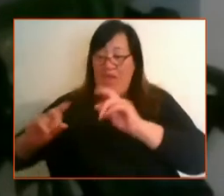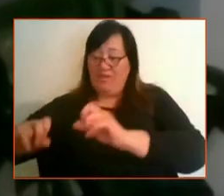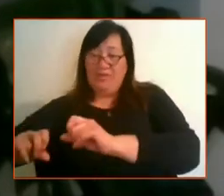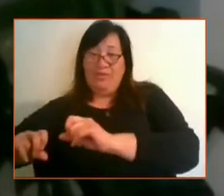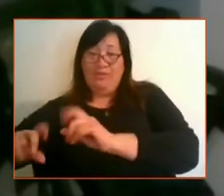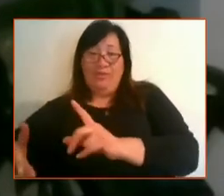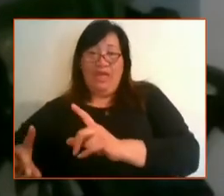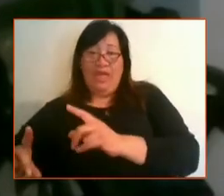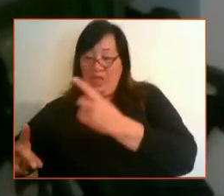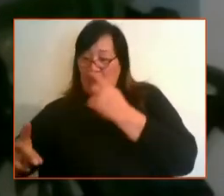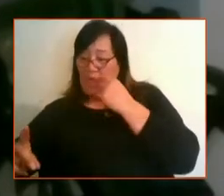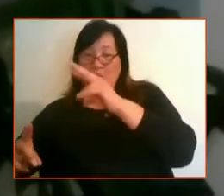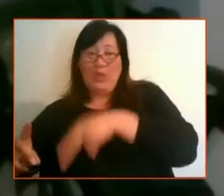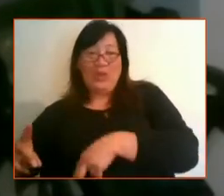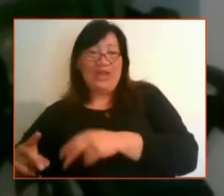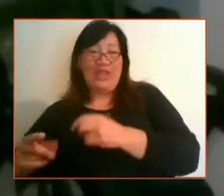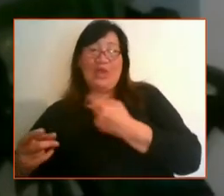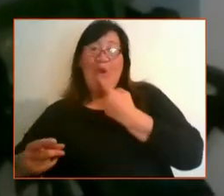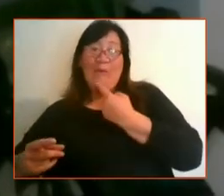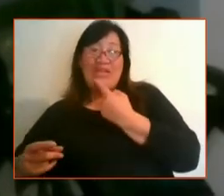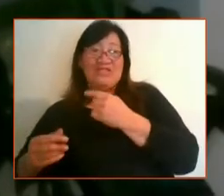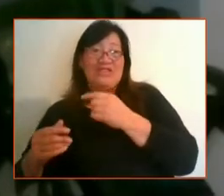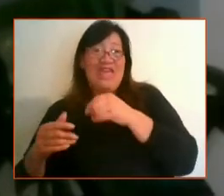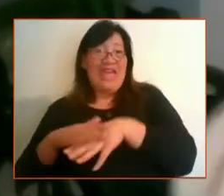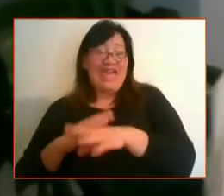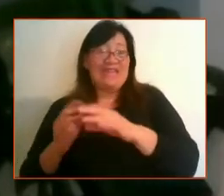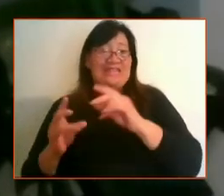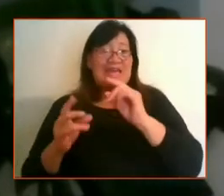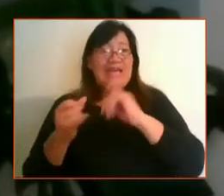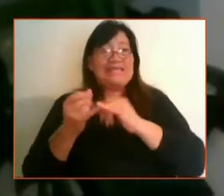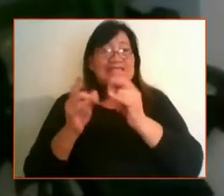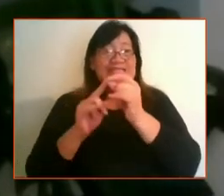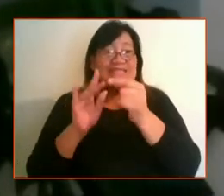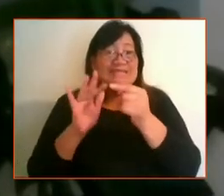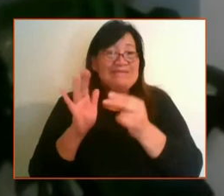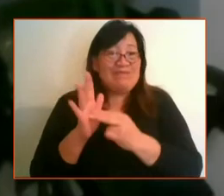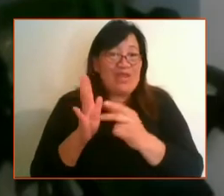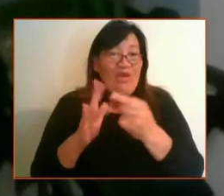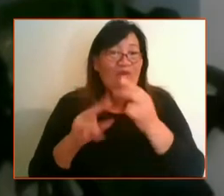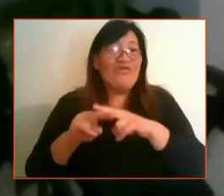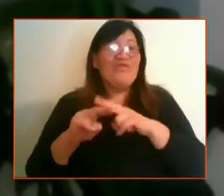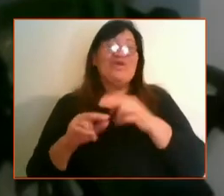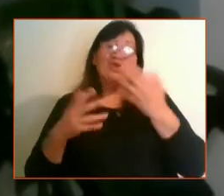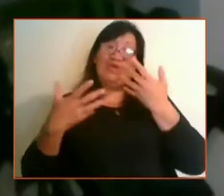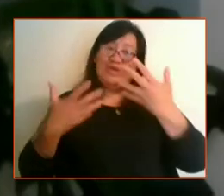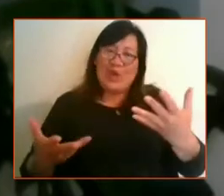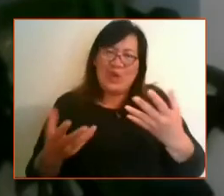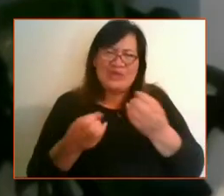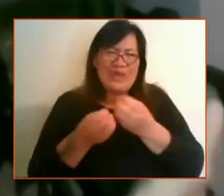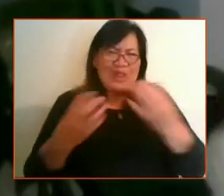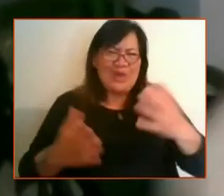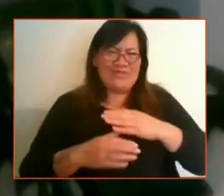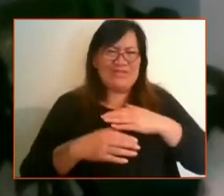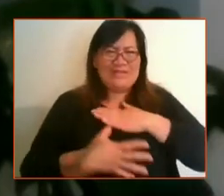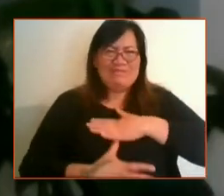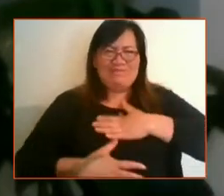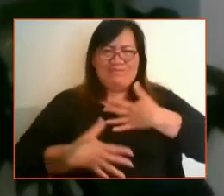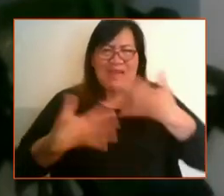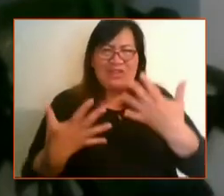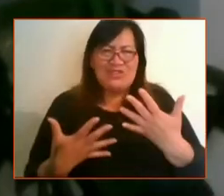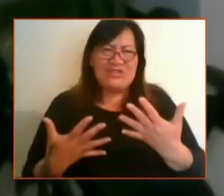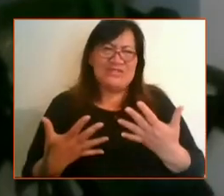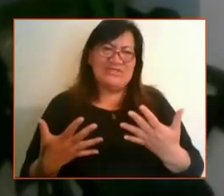happening in the comments on the spinoff. And I think that that indicates that there is a lot of passion about this area and all of the